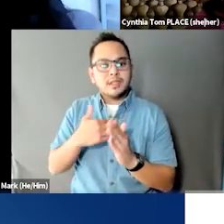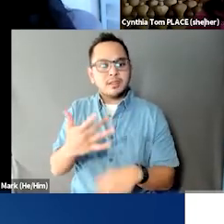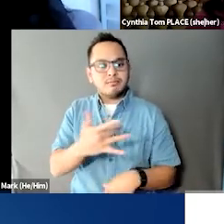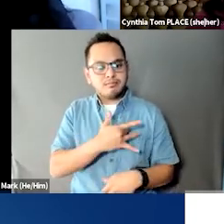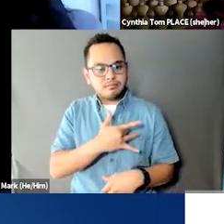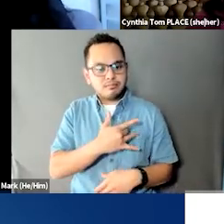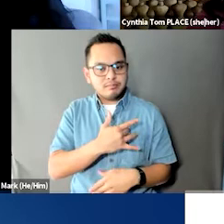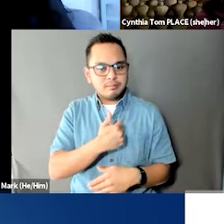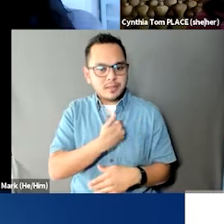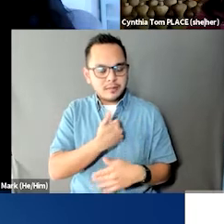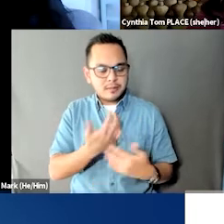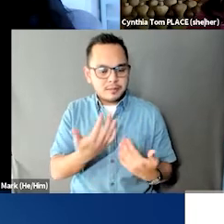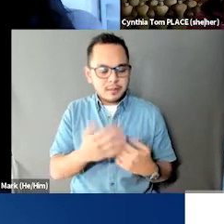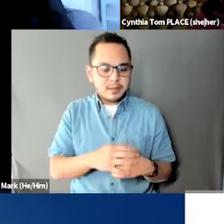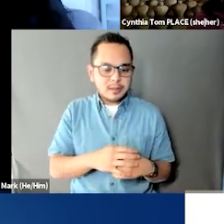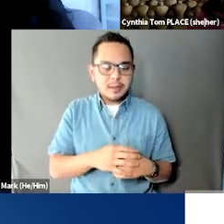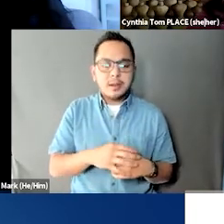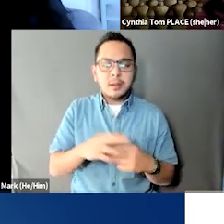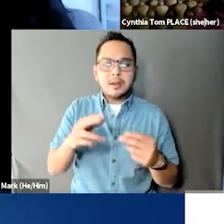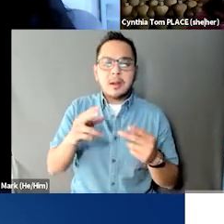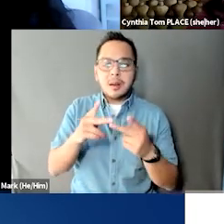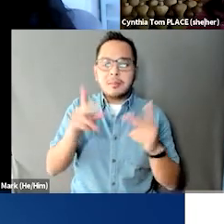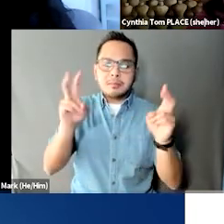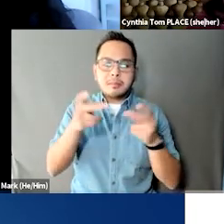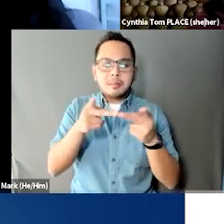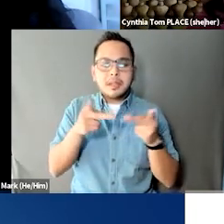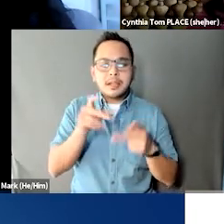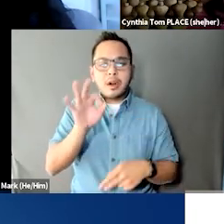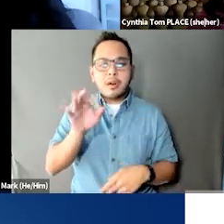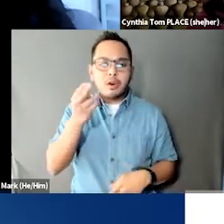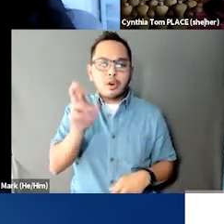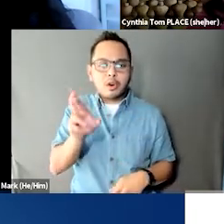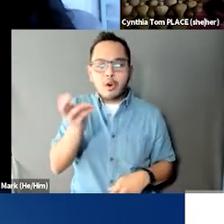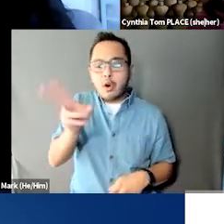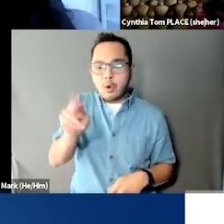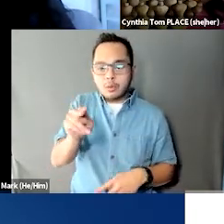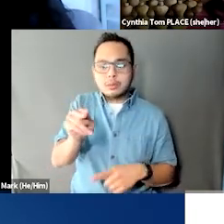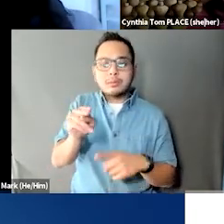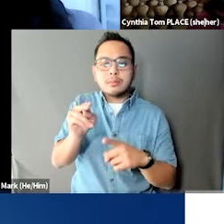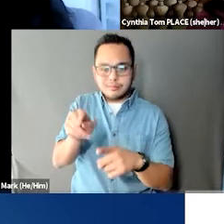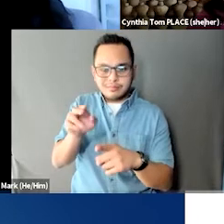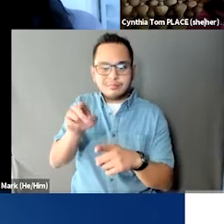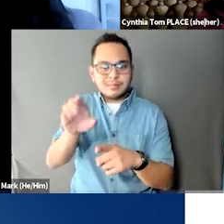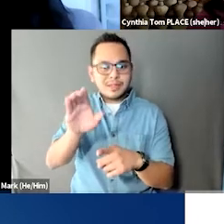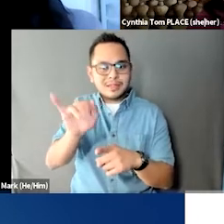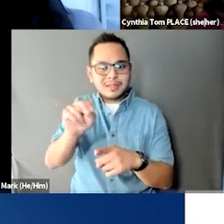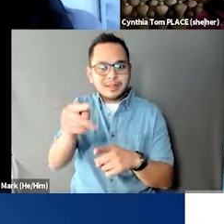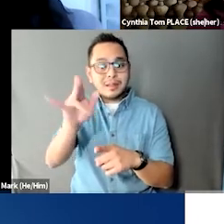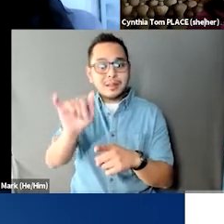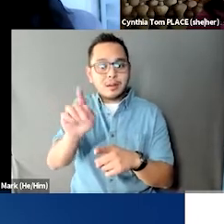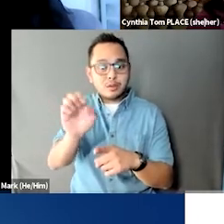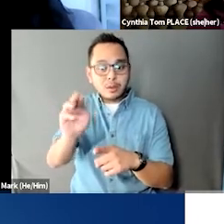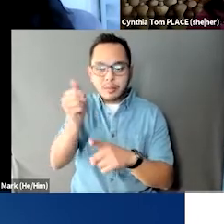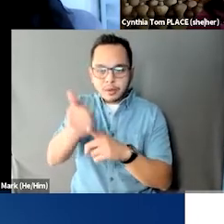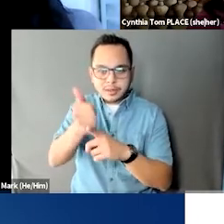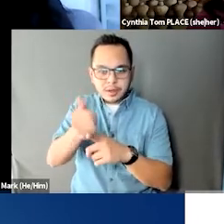heart was A Place of Her Own. So created by Cynthia Tom. I'm honored to share this space with her